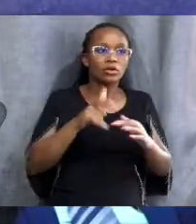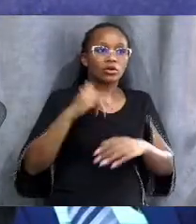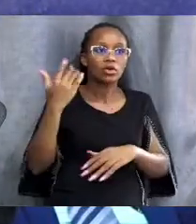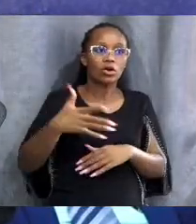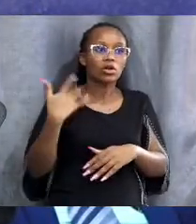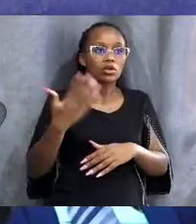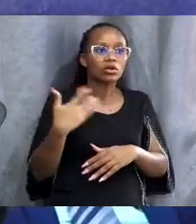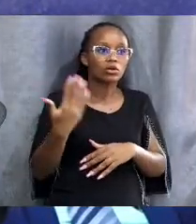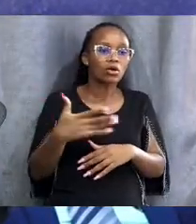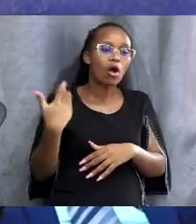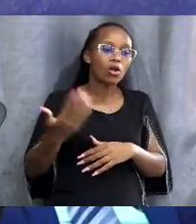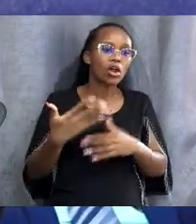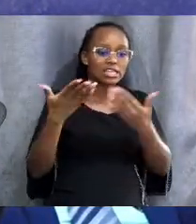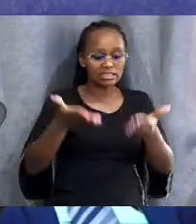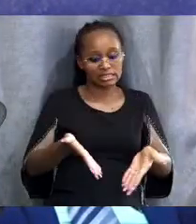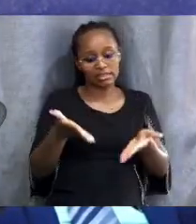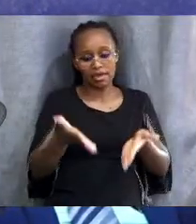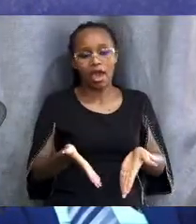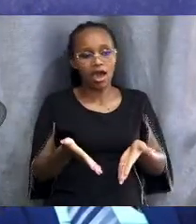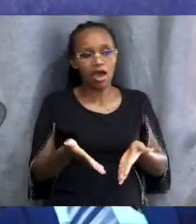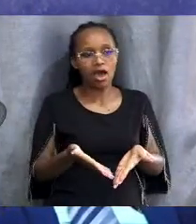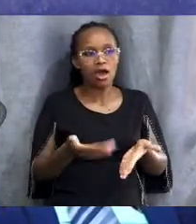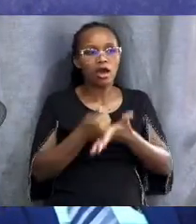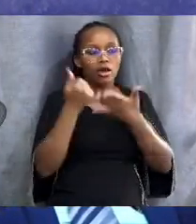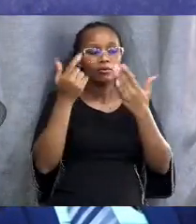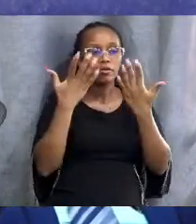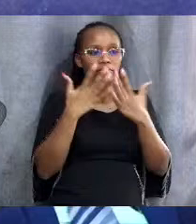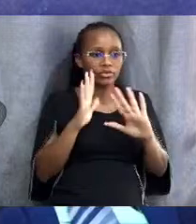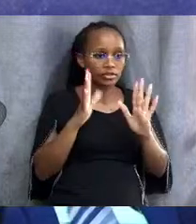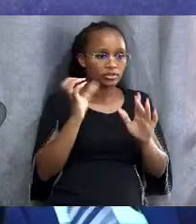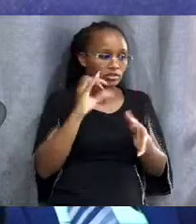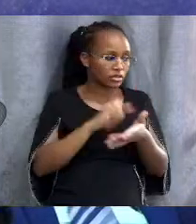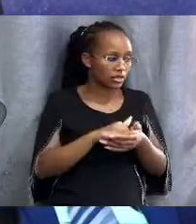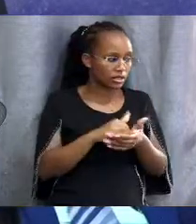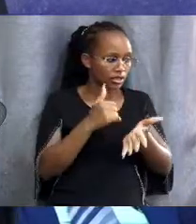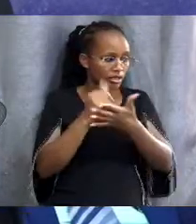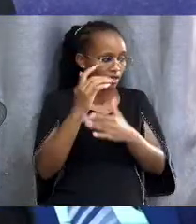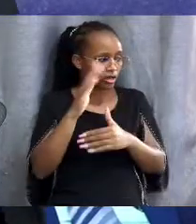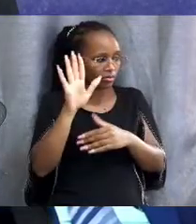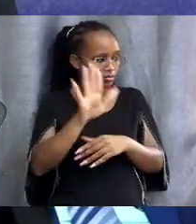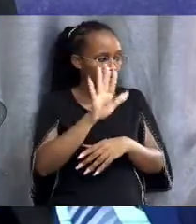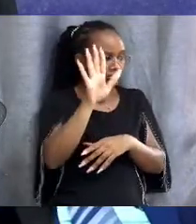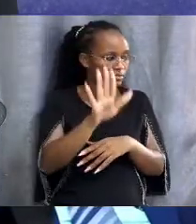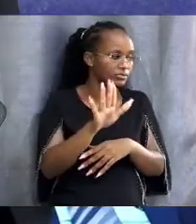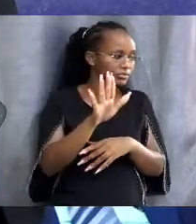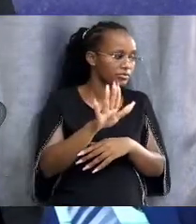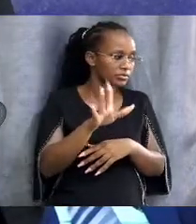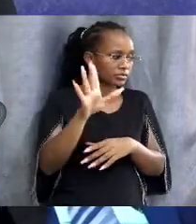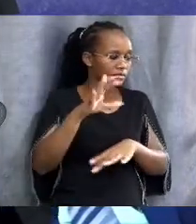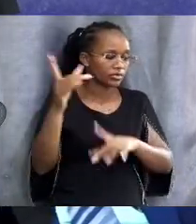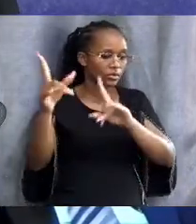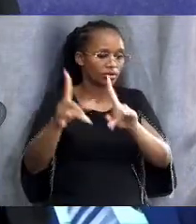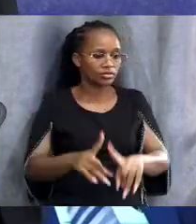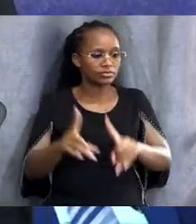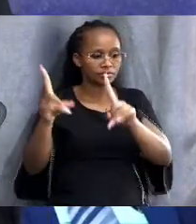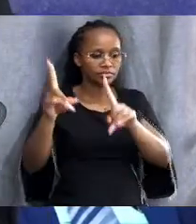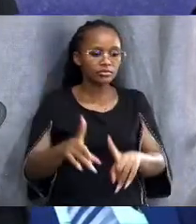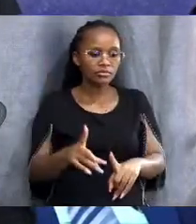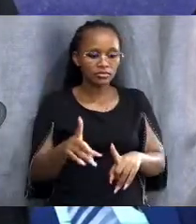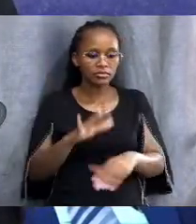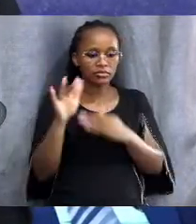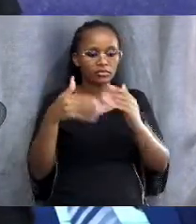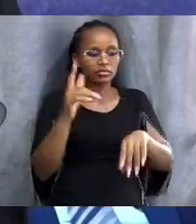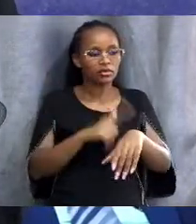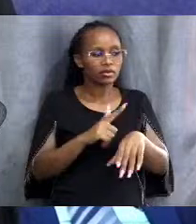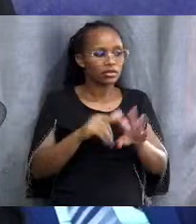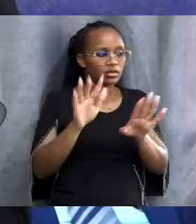Gayakoraguo e ever-present help. Kuogwo oteithio wake okaga. Oh, he goes